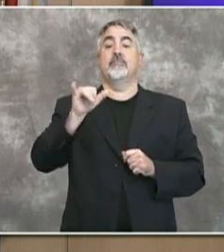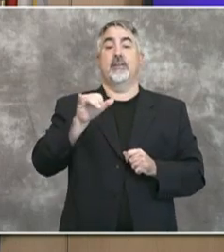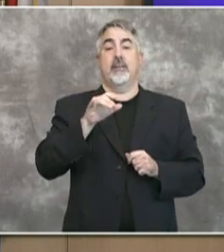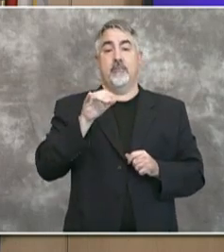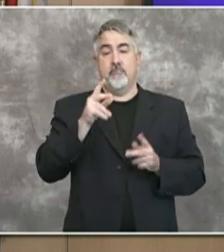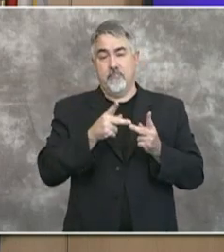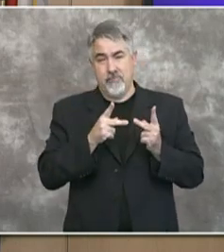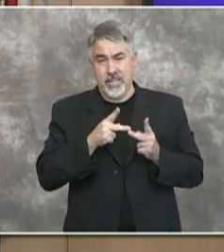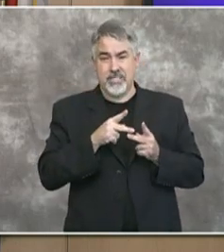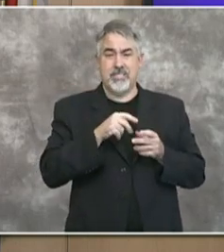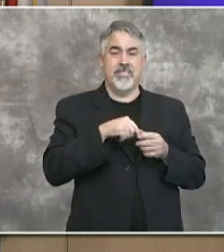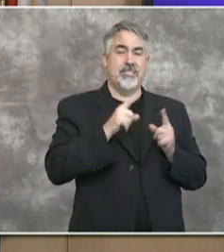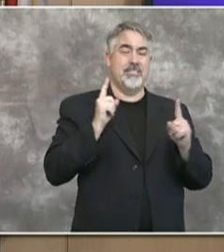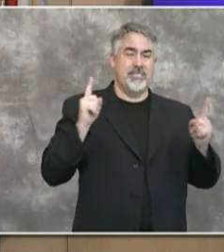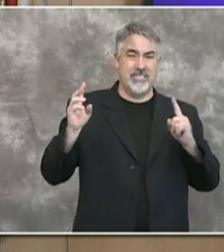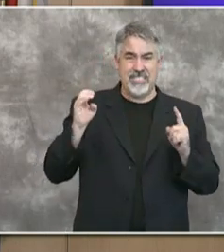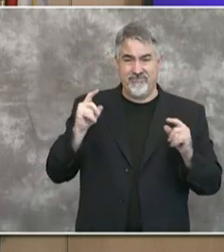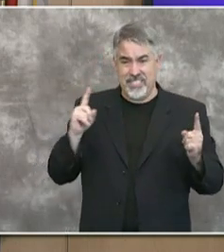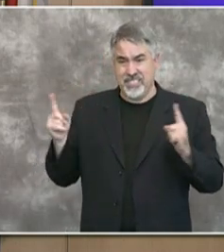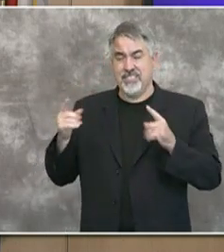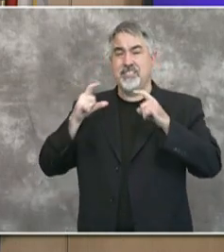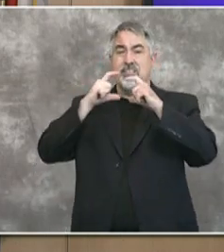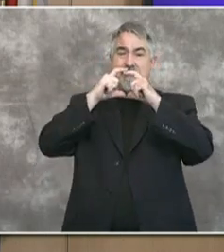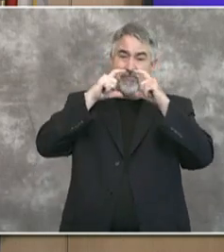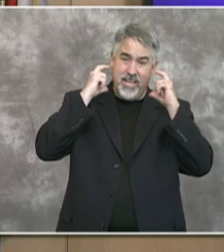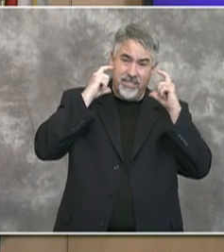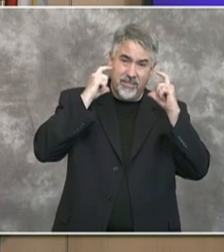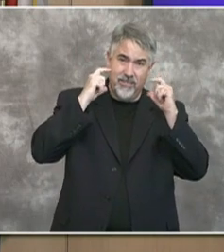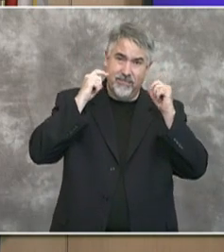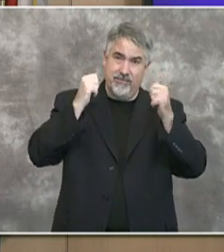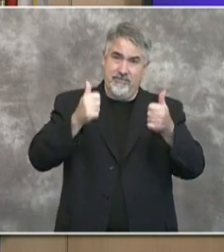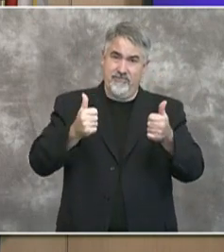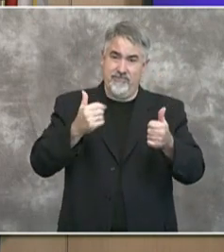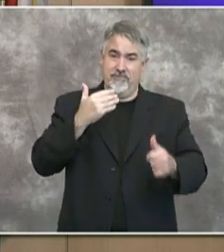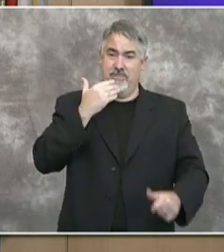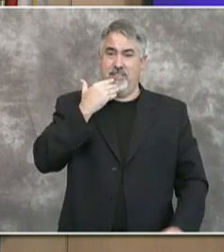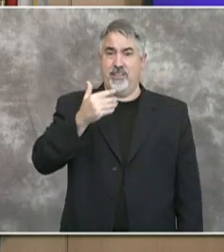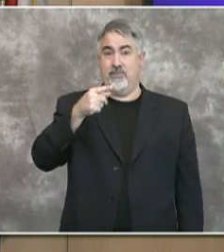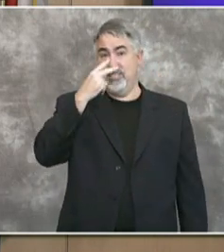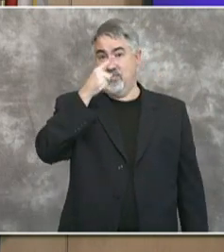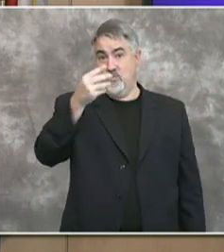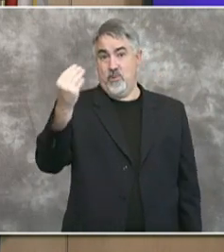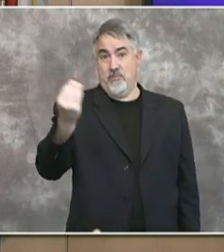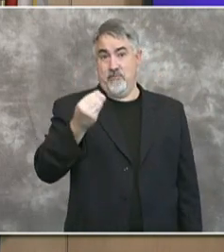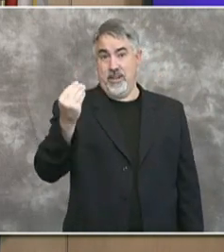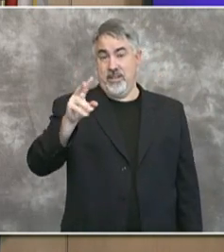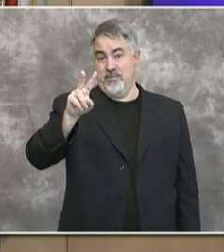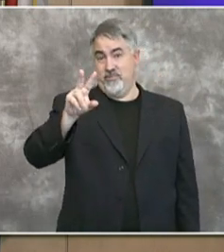maintain space, and cover your face. We'll see you Monday at 2:30. Thank you.